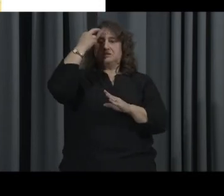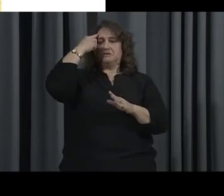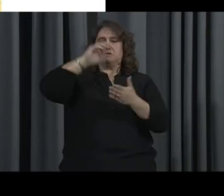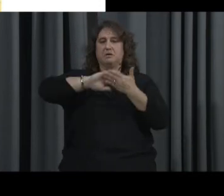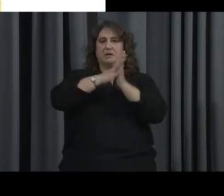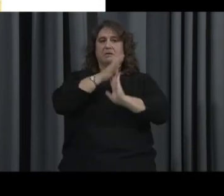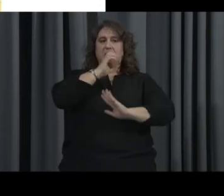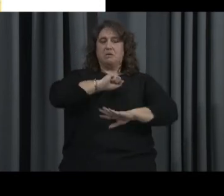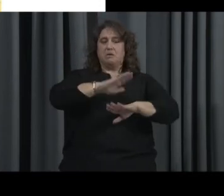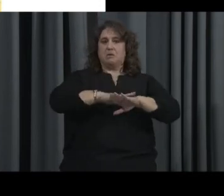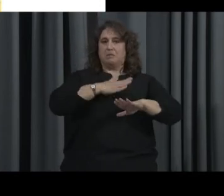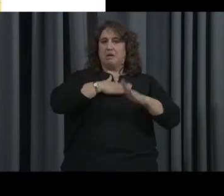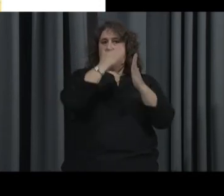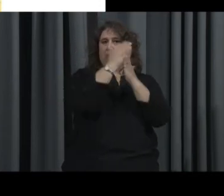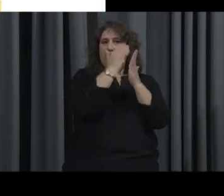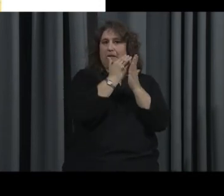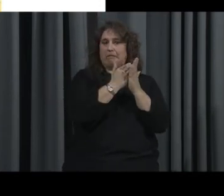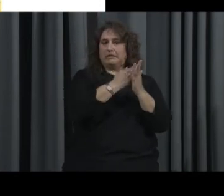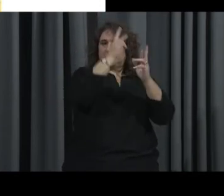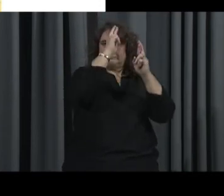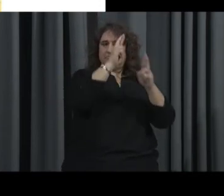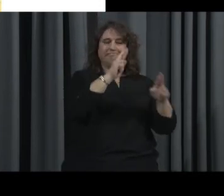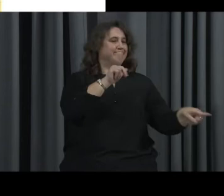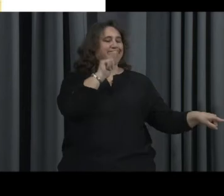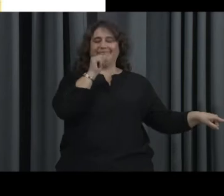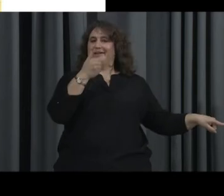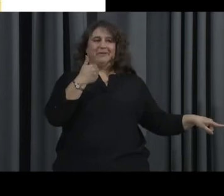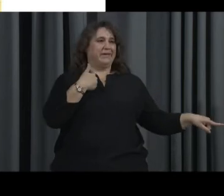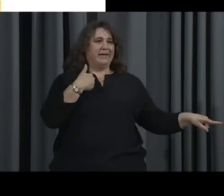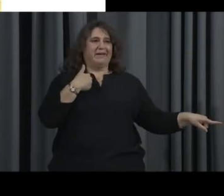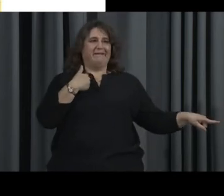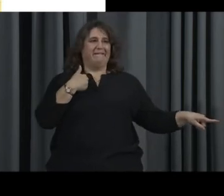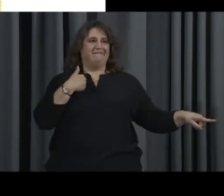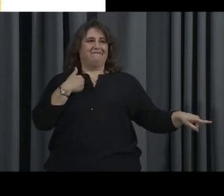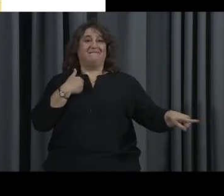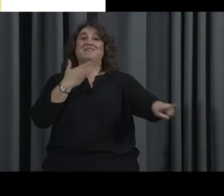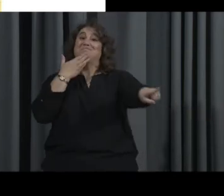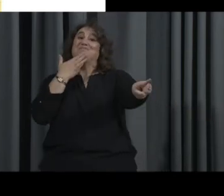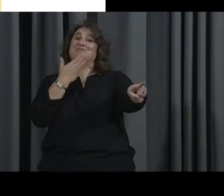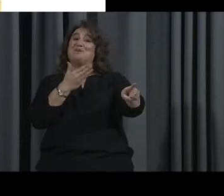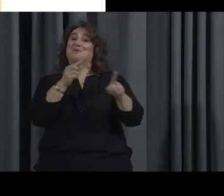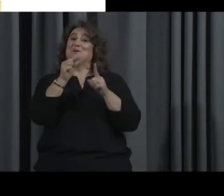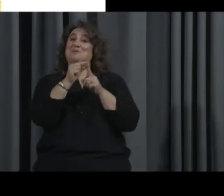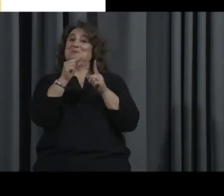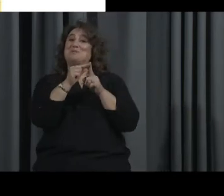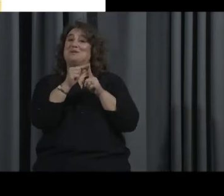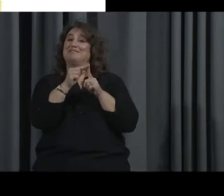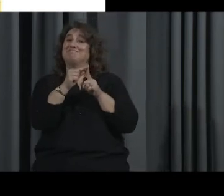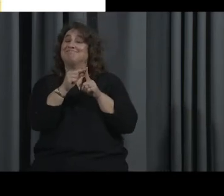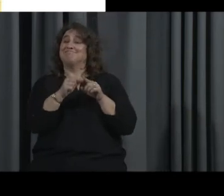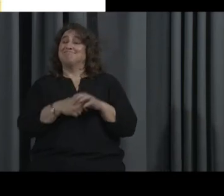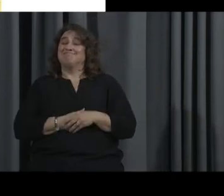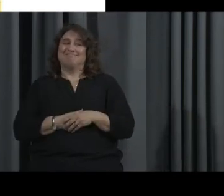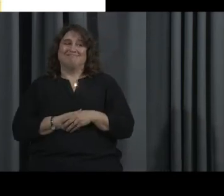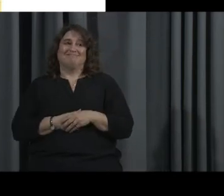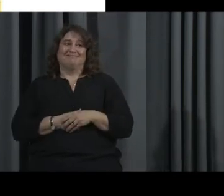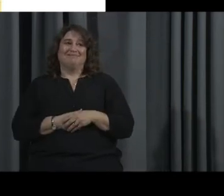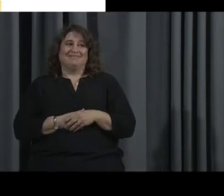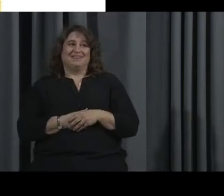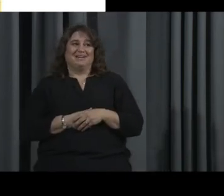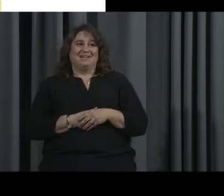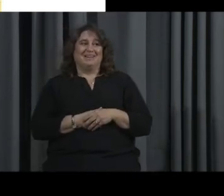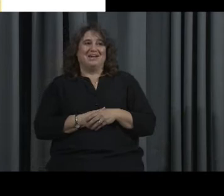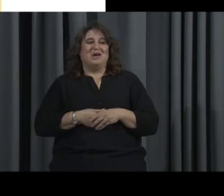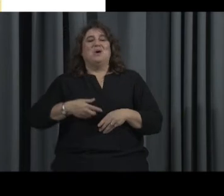Okay. Yeah. Don't have that one. I don't have. That's a good one. That's a good one.